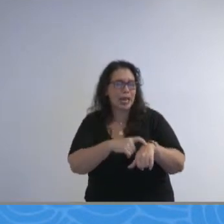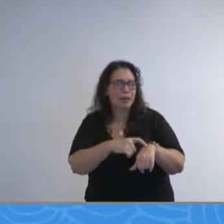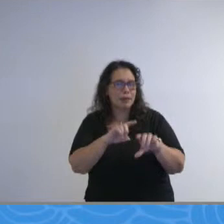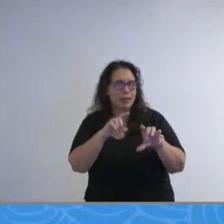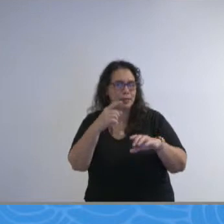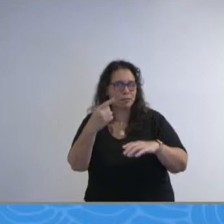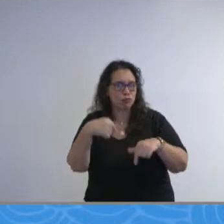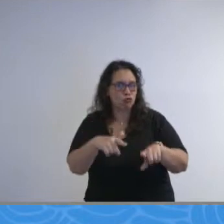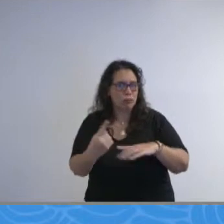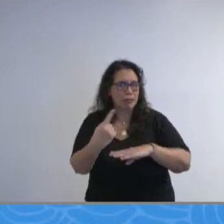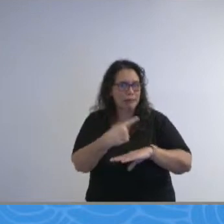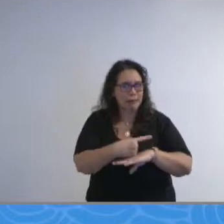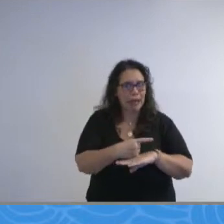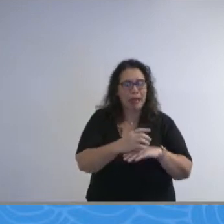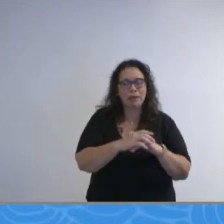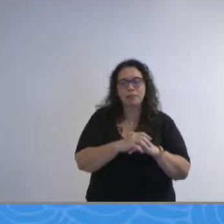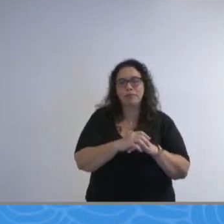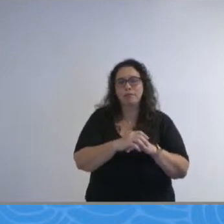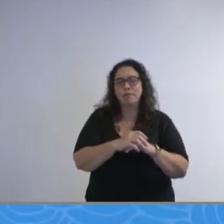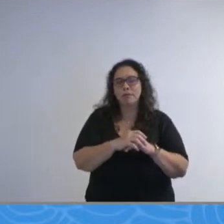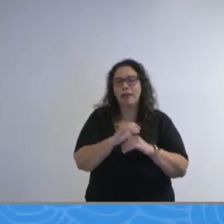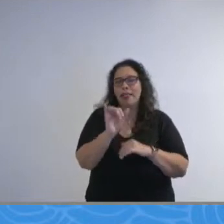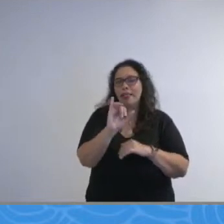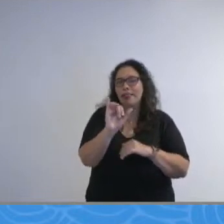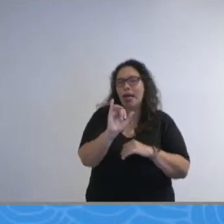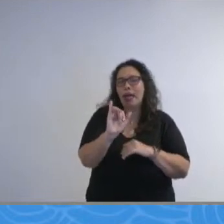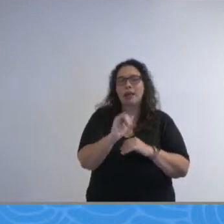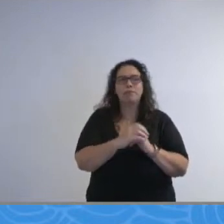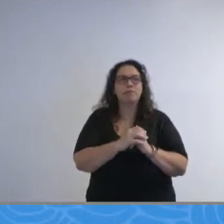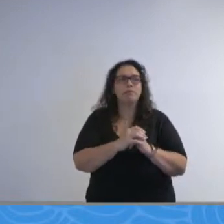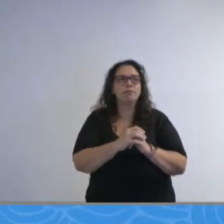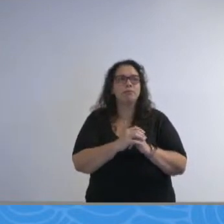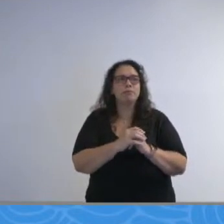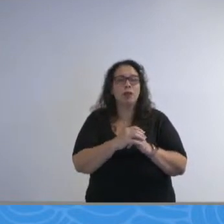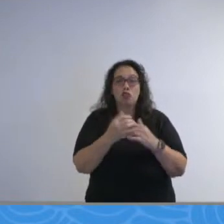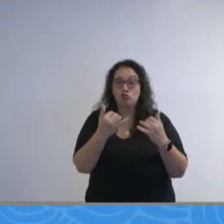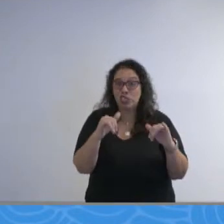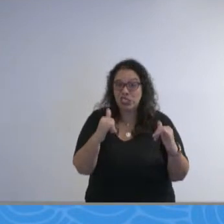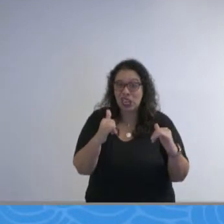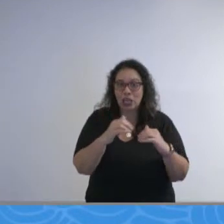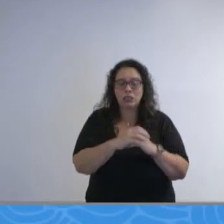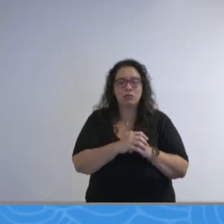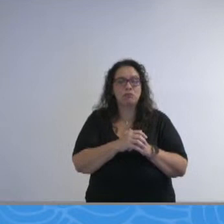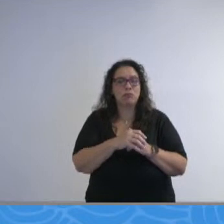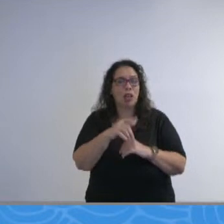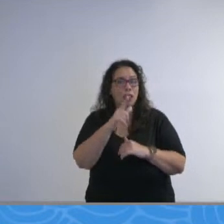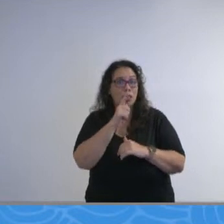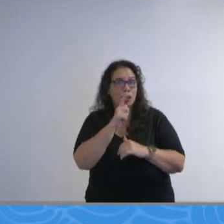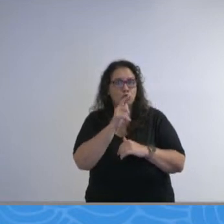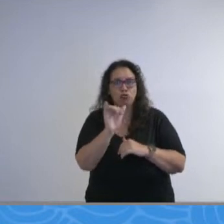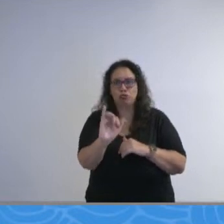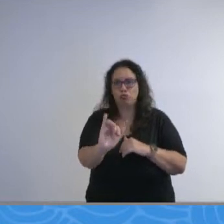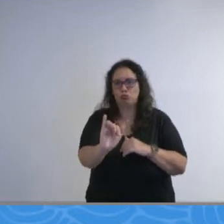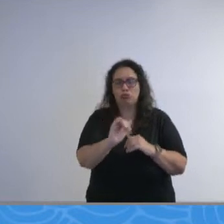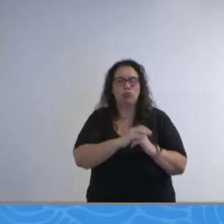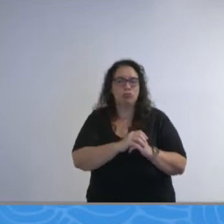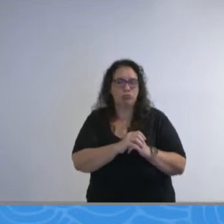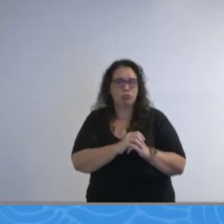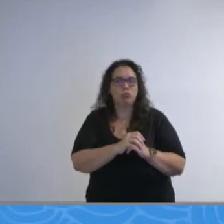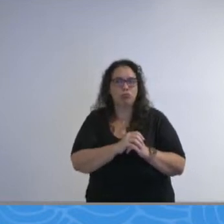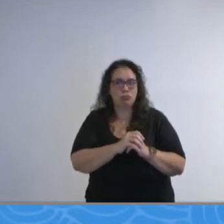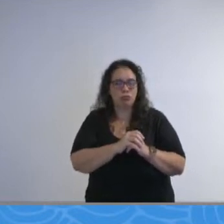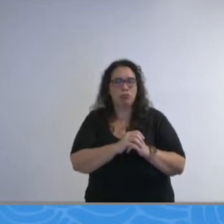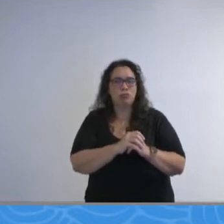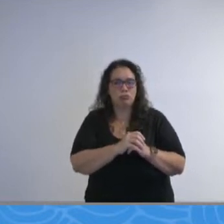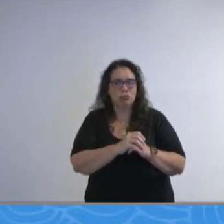and different activities in the school, like recess and lunch. And it also includes observations during the breaks,